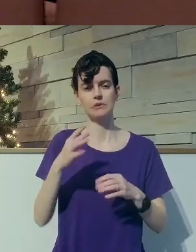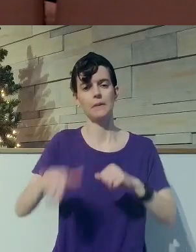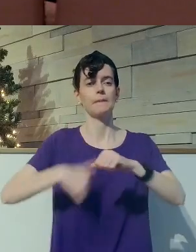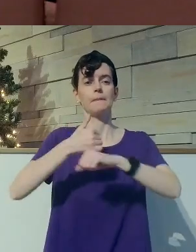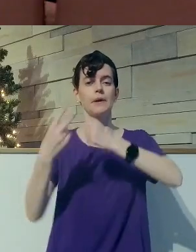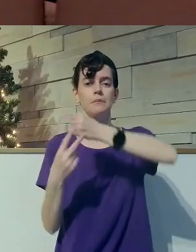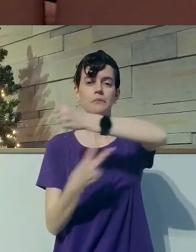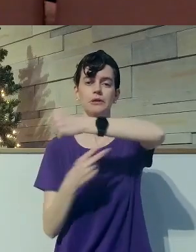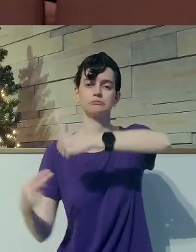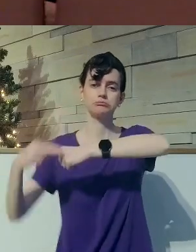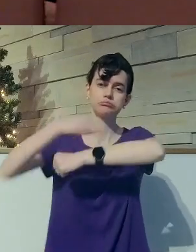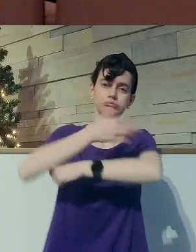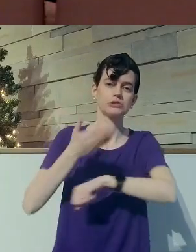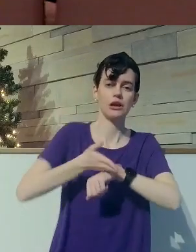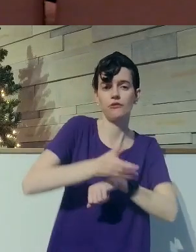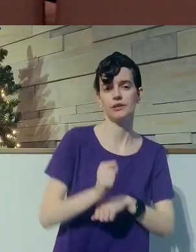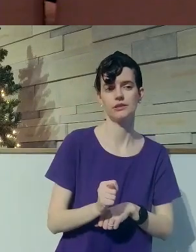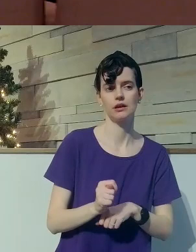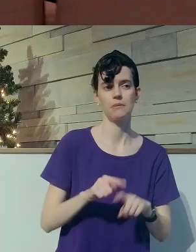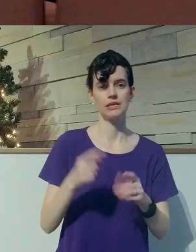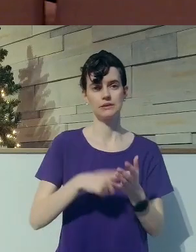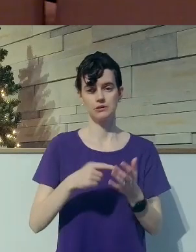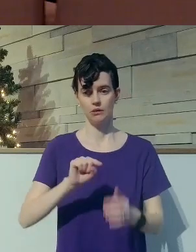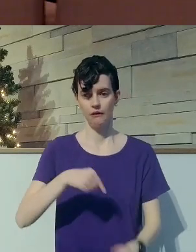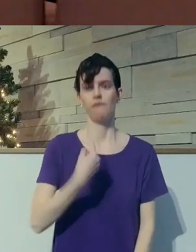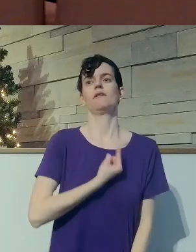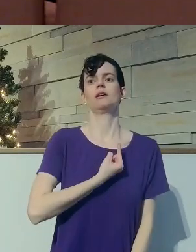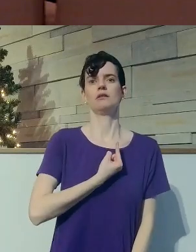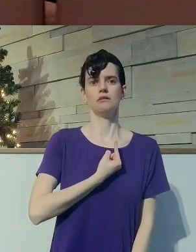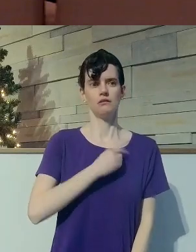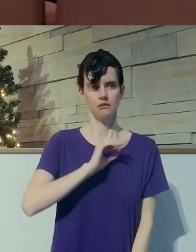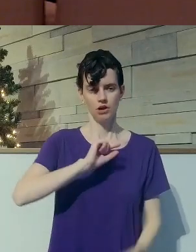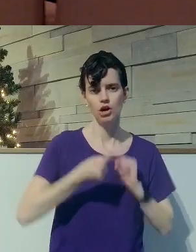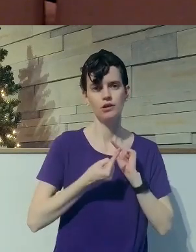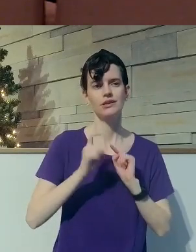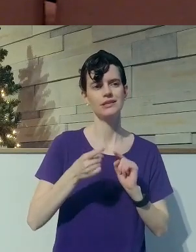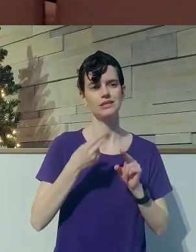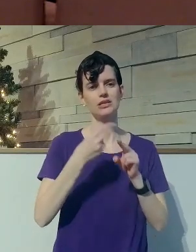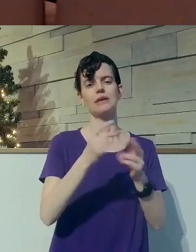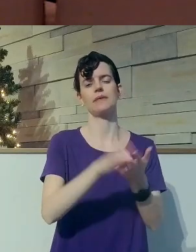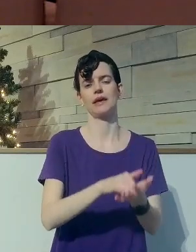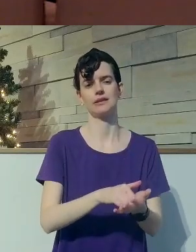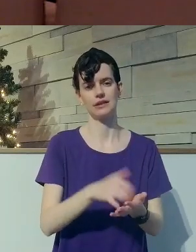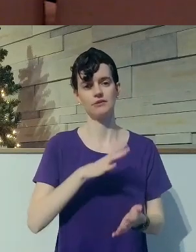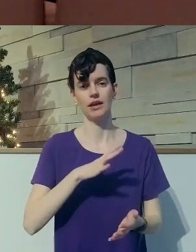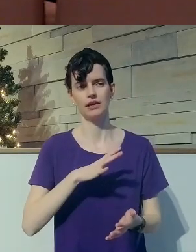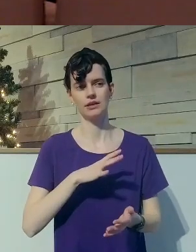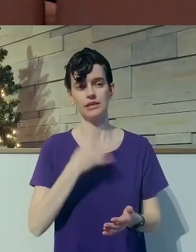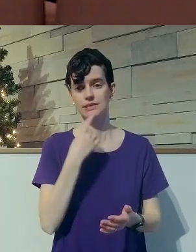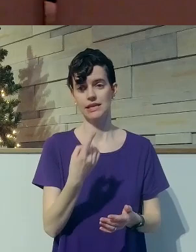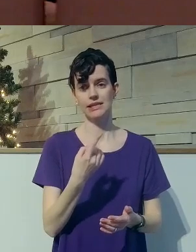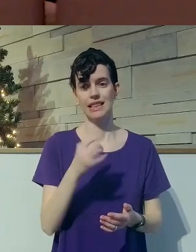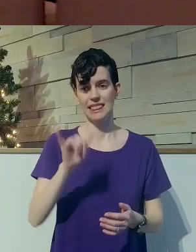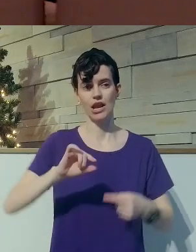it. But sometimes when we're really offended, when we're really hurt, we need to name that. And it's okay. It's okay to say, you